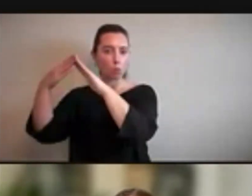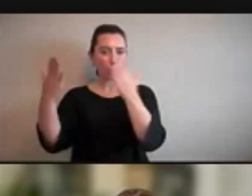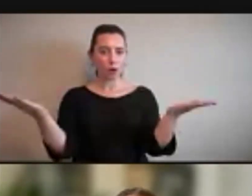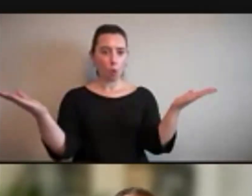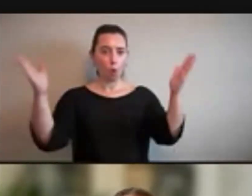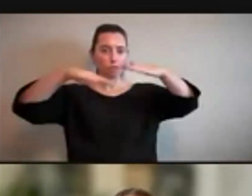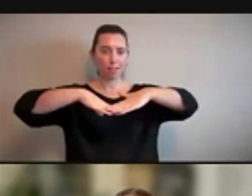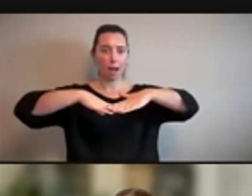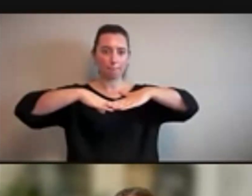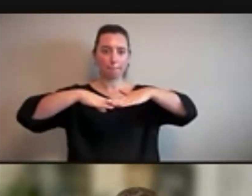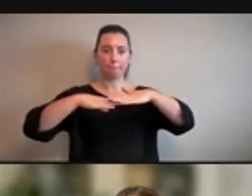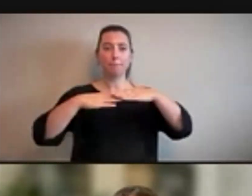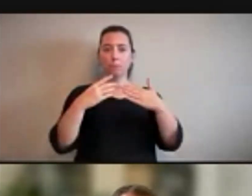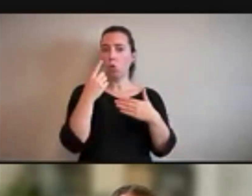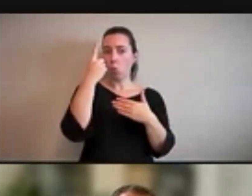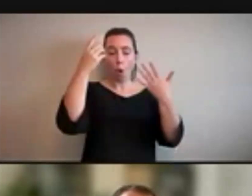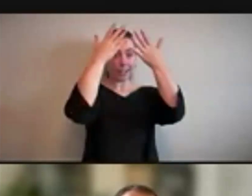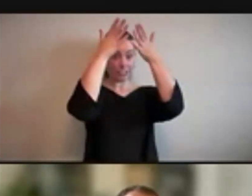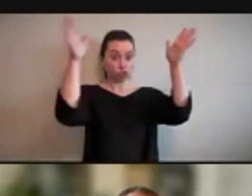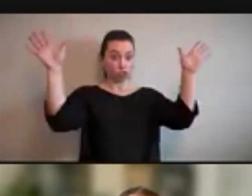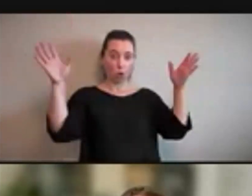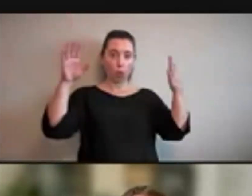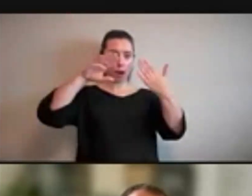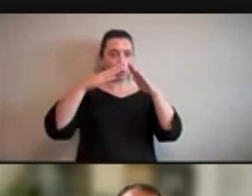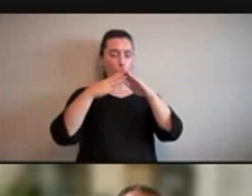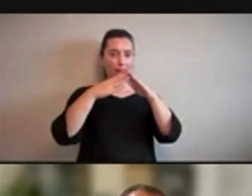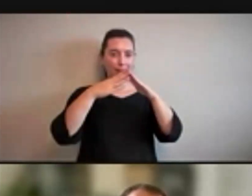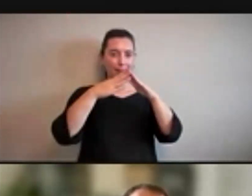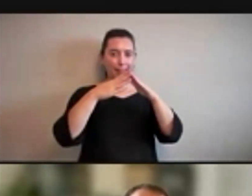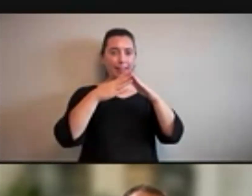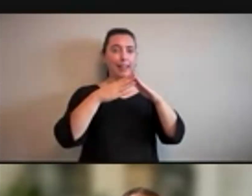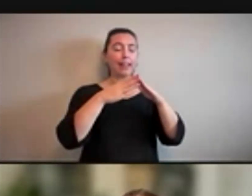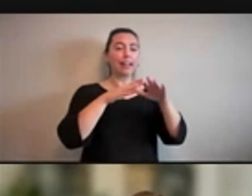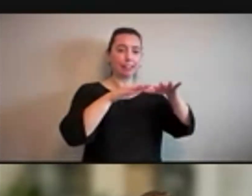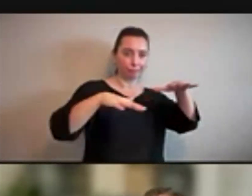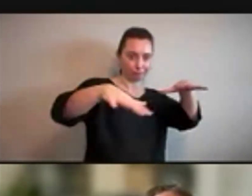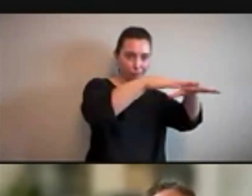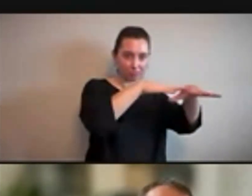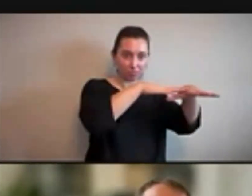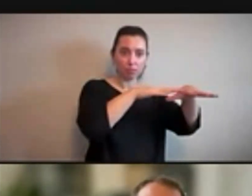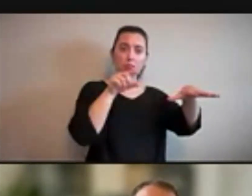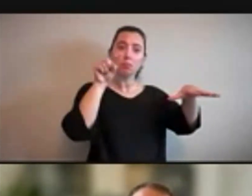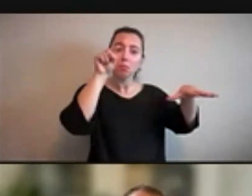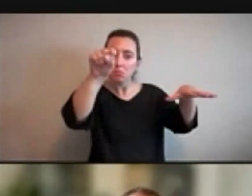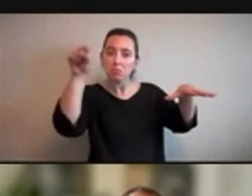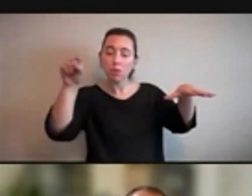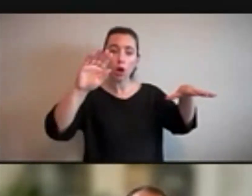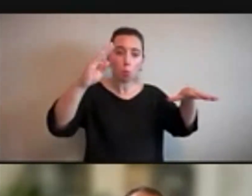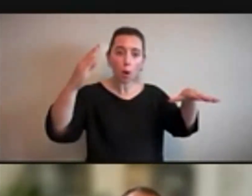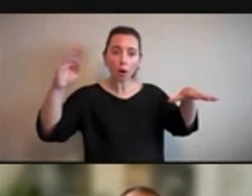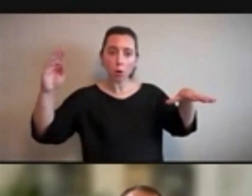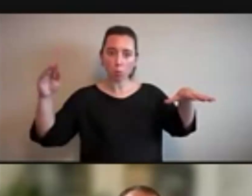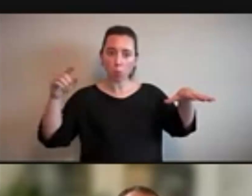community, one general community that I would see, and then we've got communities that there is a